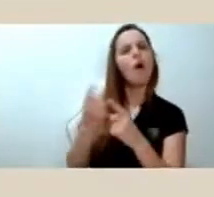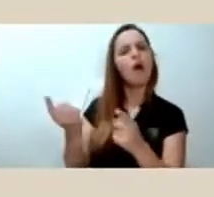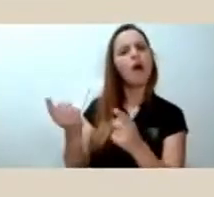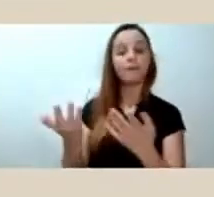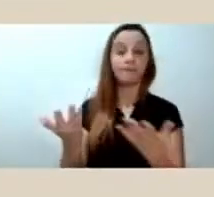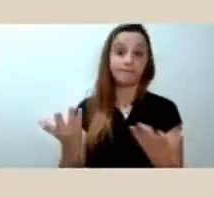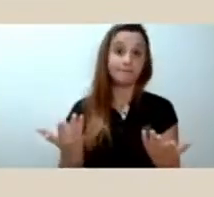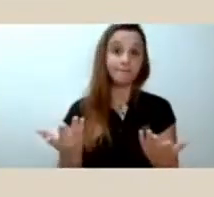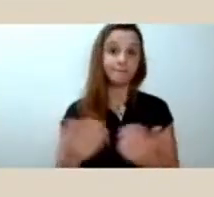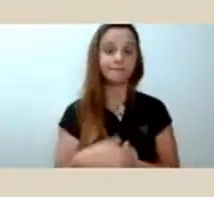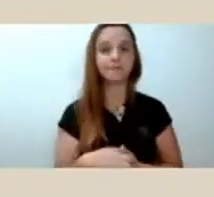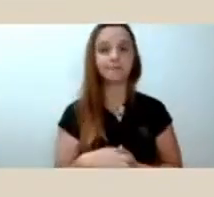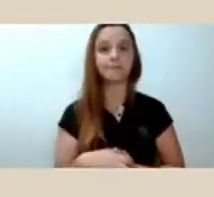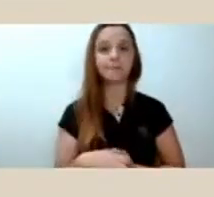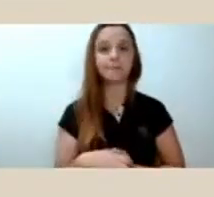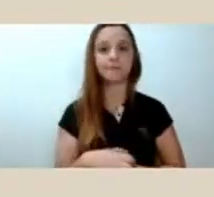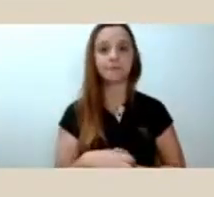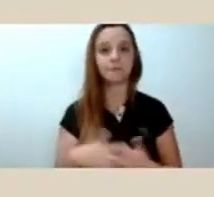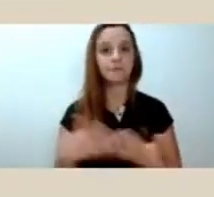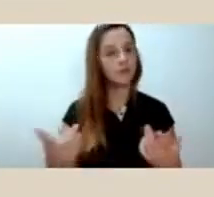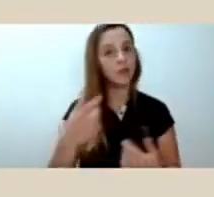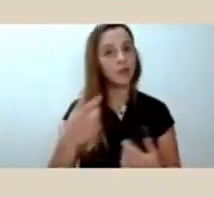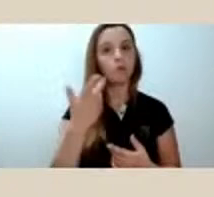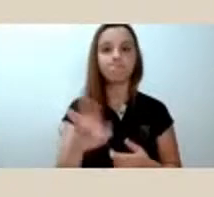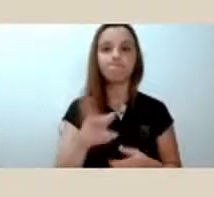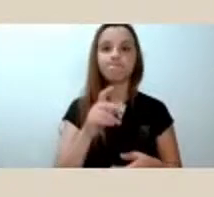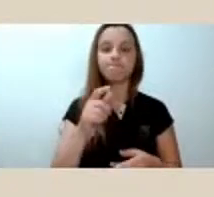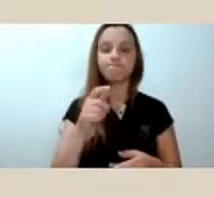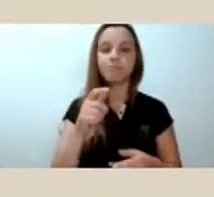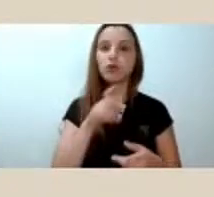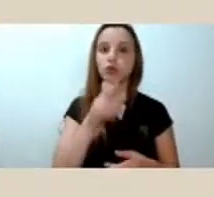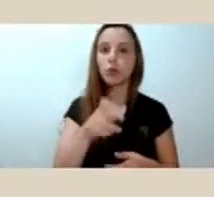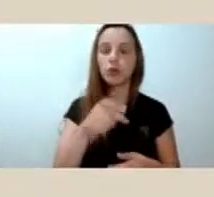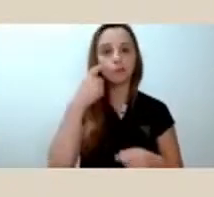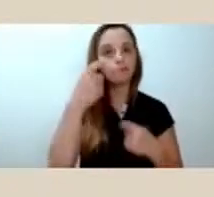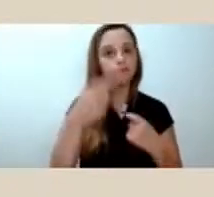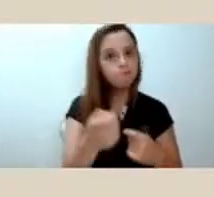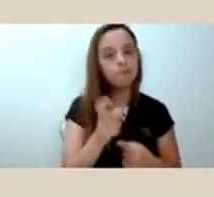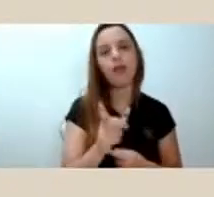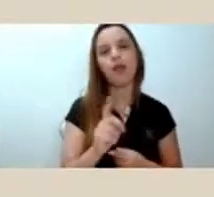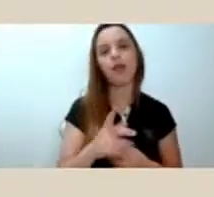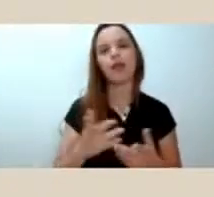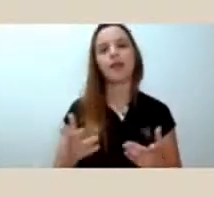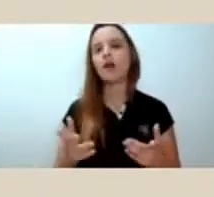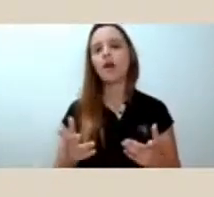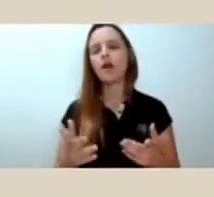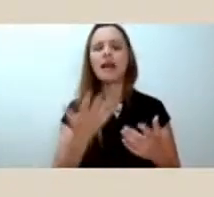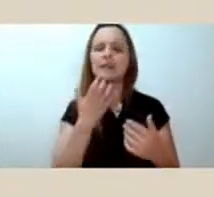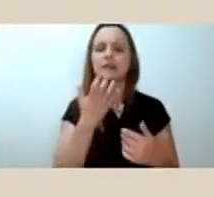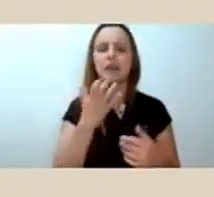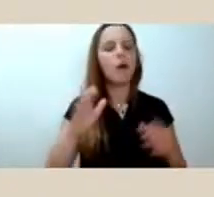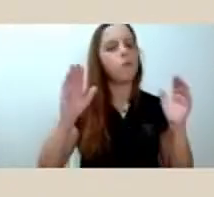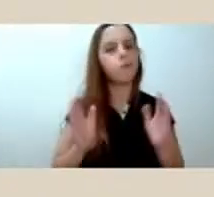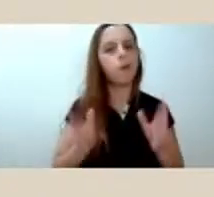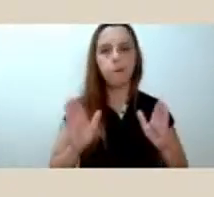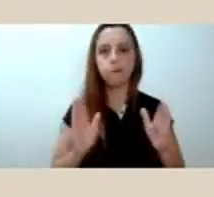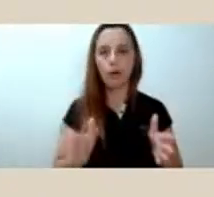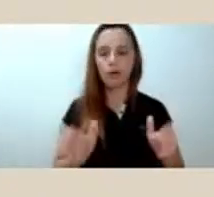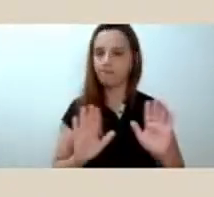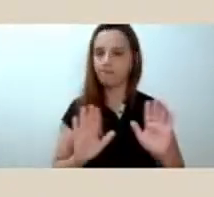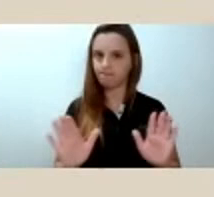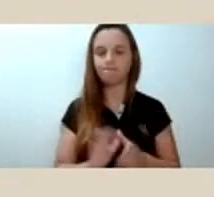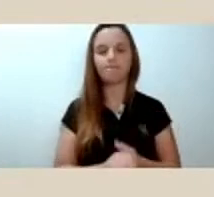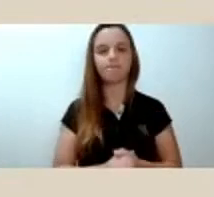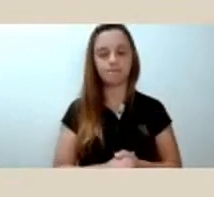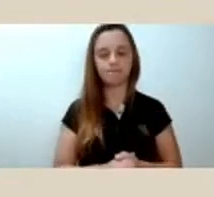and so they are looking for those answers. So not to be afraid of actually, you know, engaging in